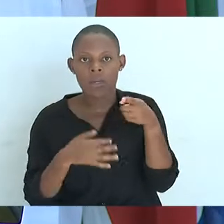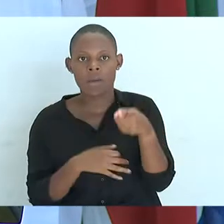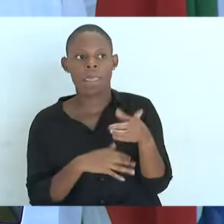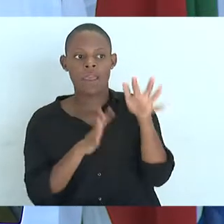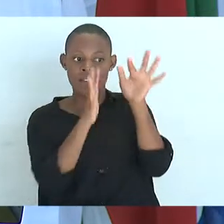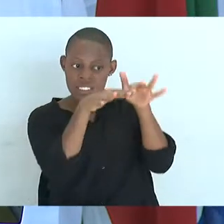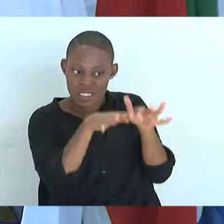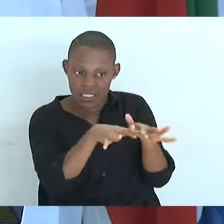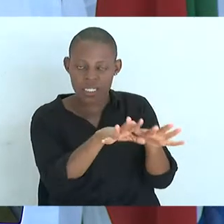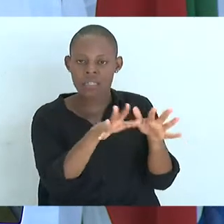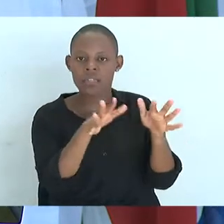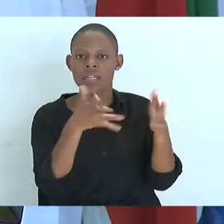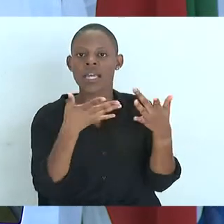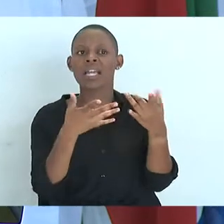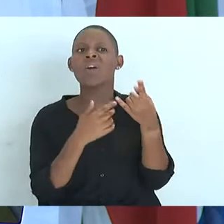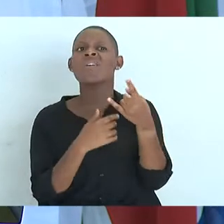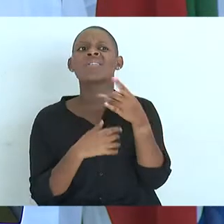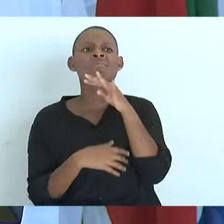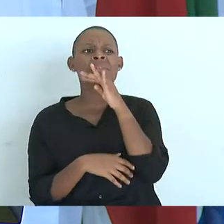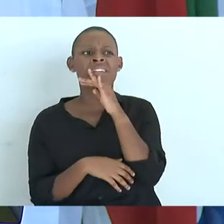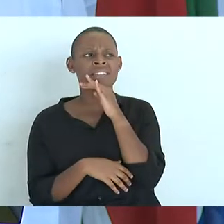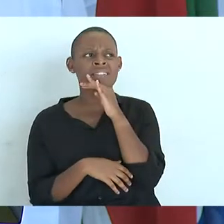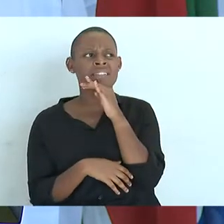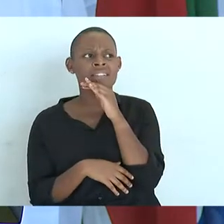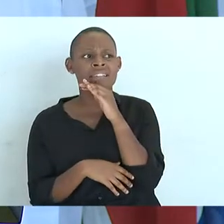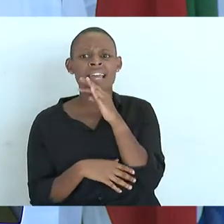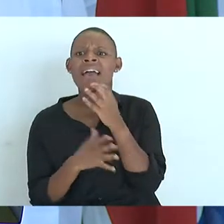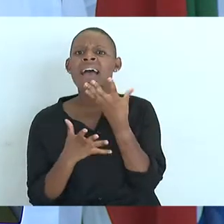and focus mostly to what we have as of now.